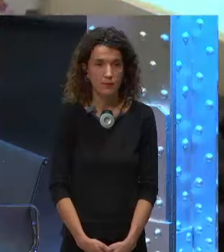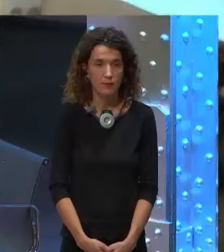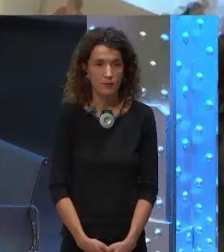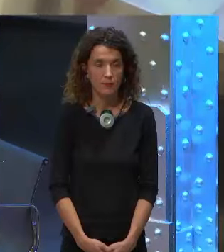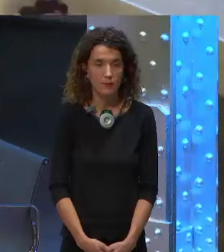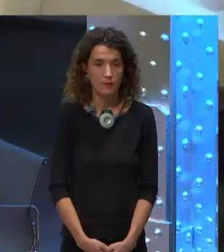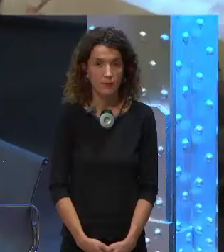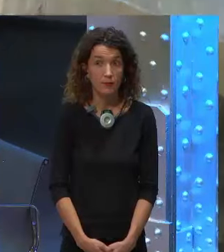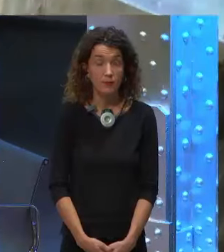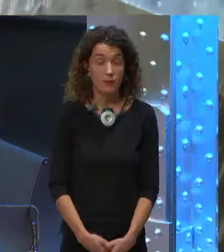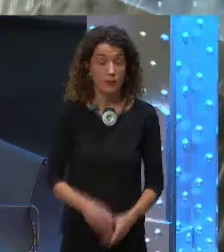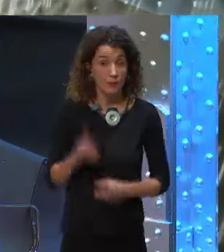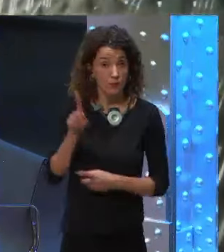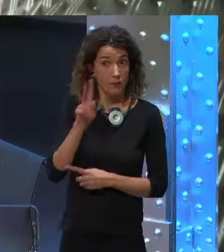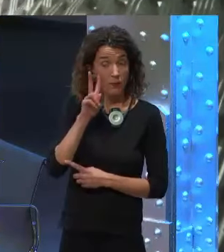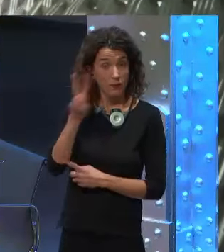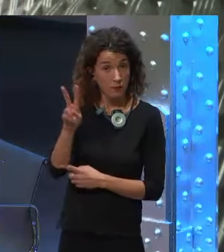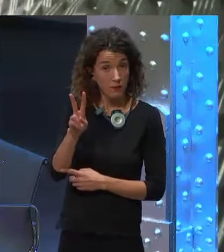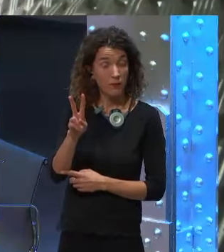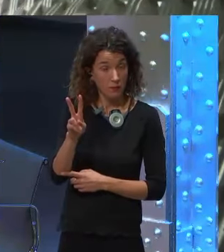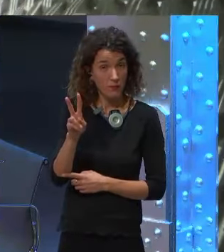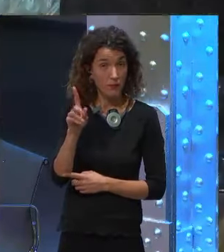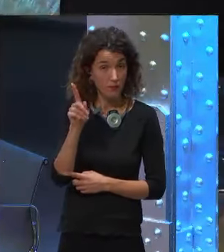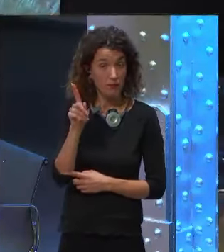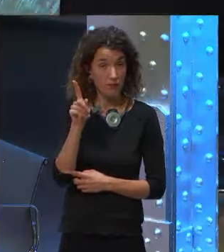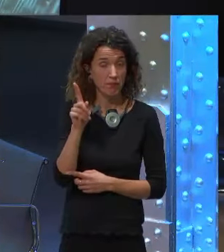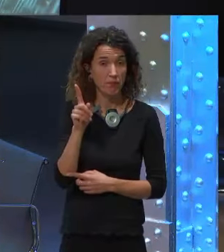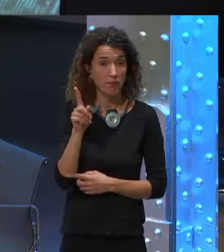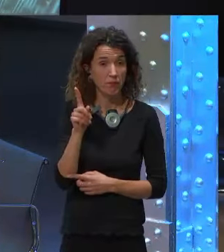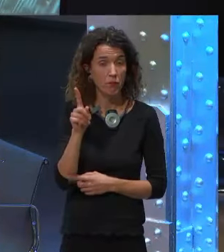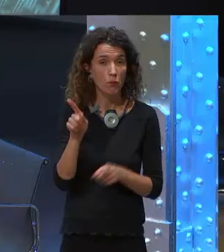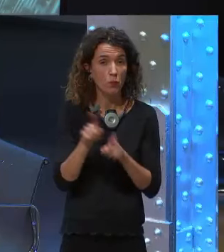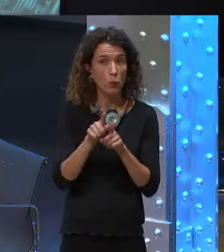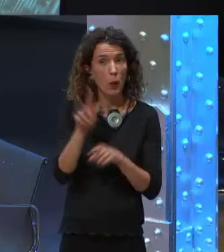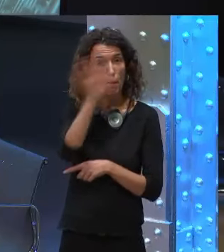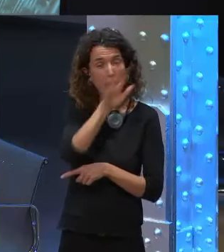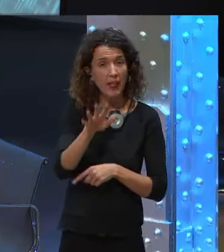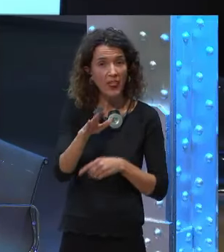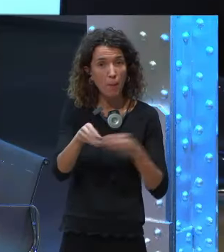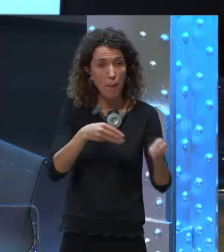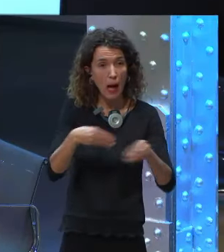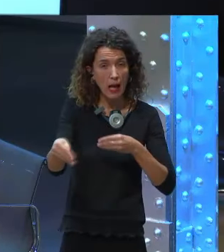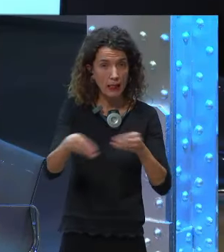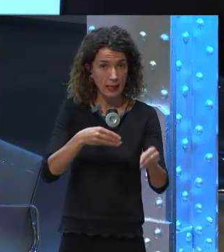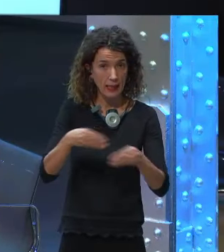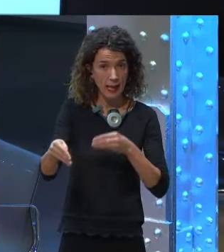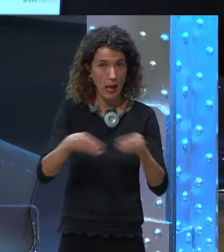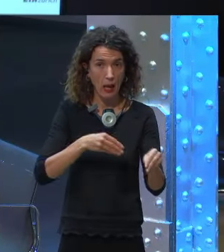This, here you see how almost from a magic hand this material is just built up. And the next